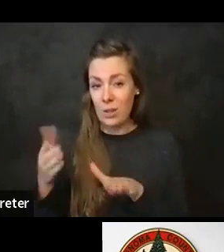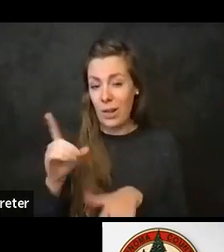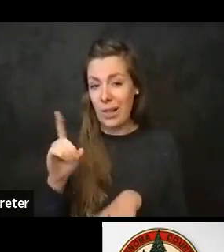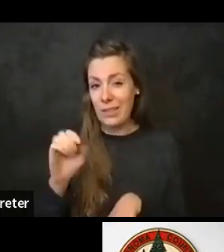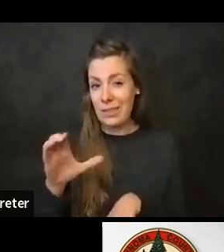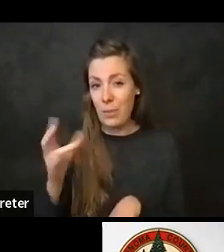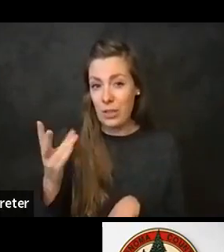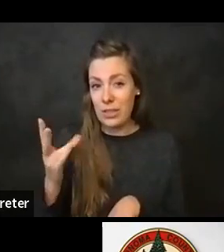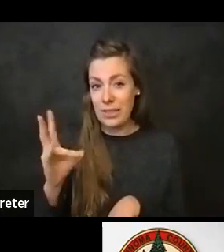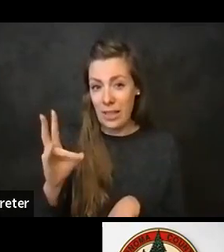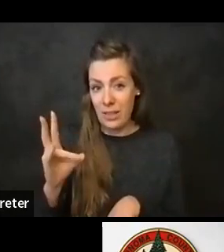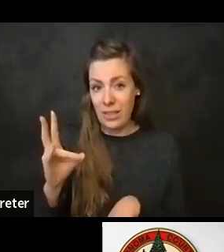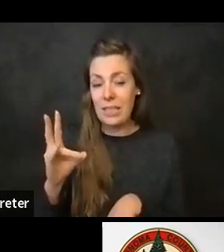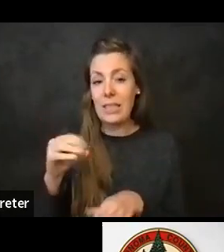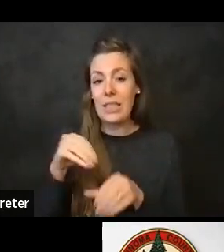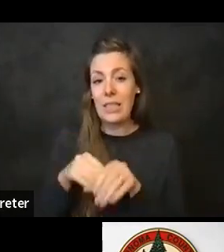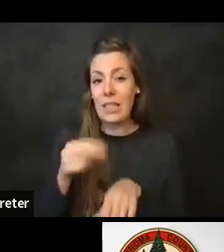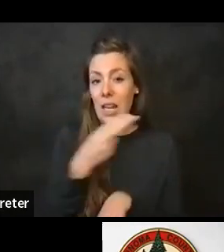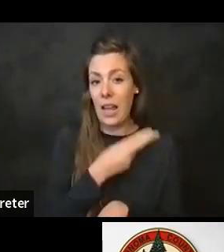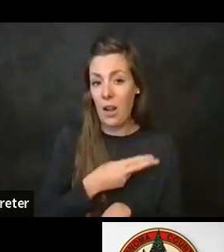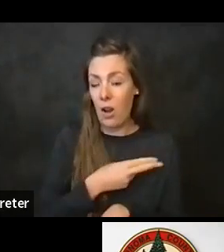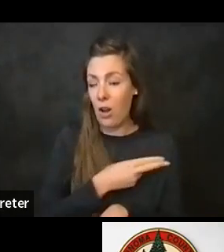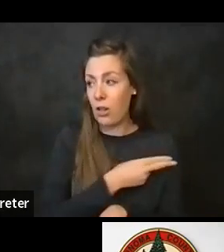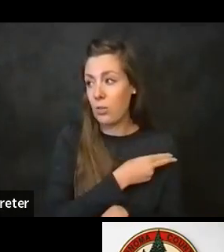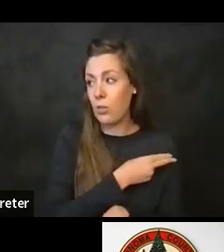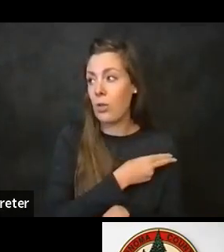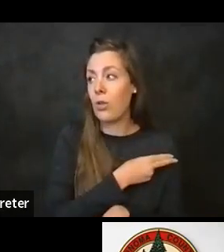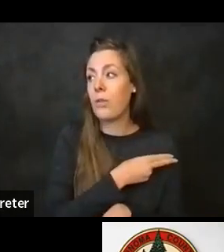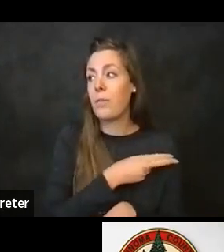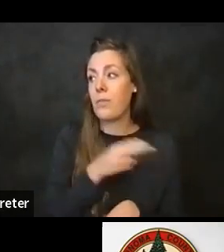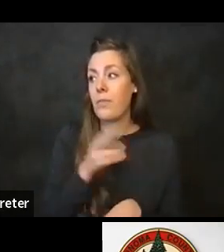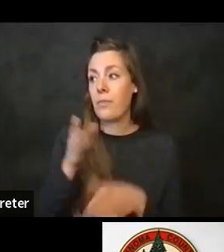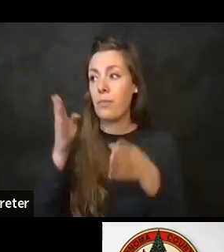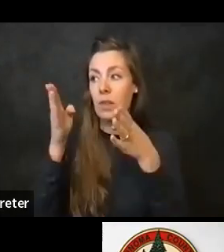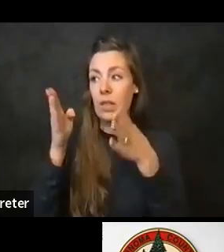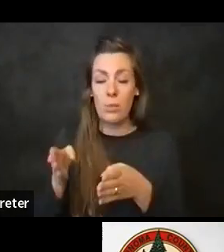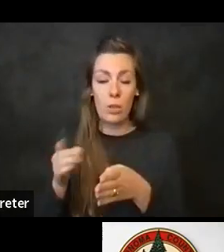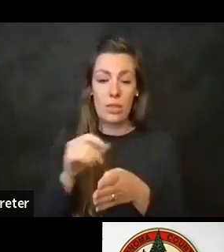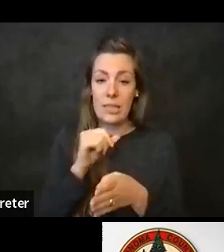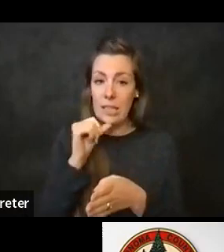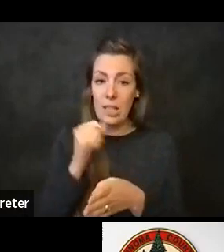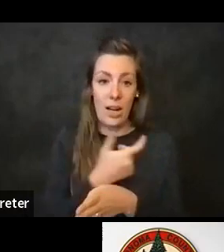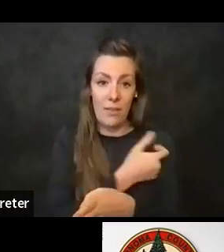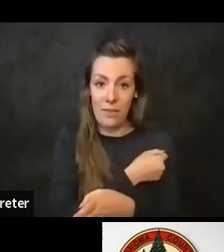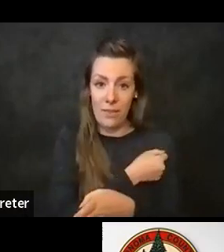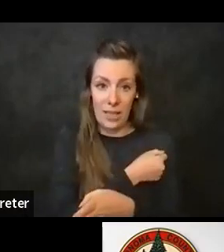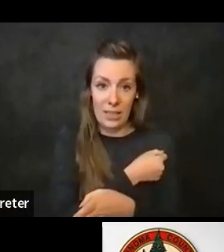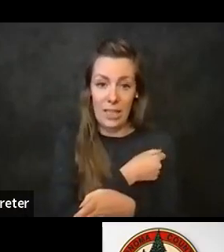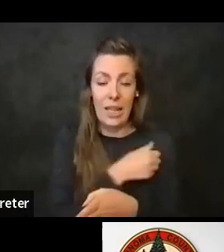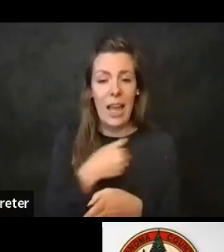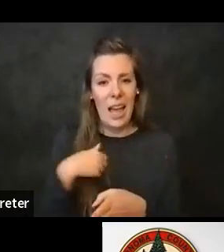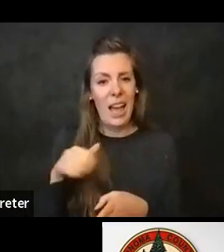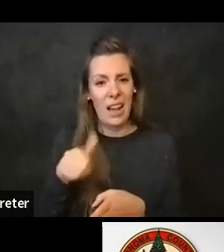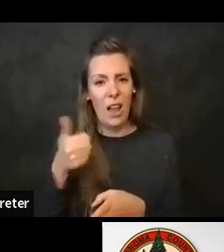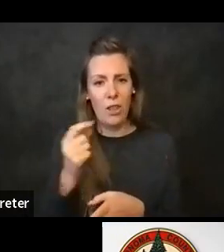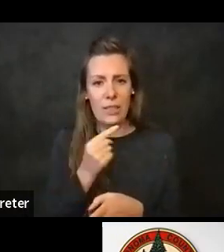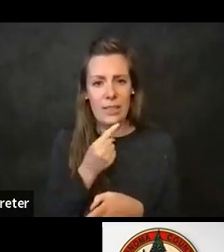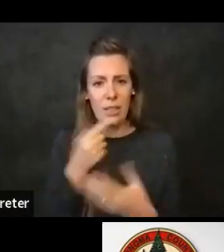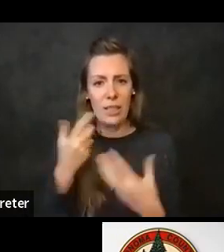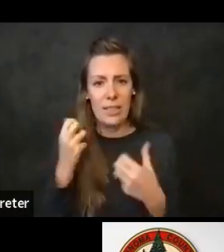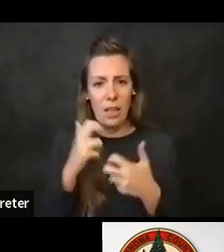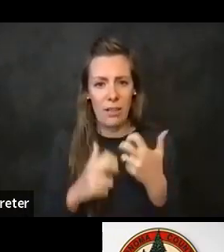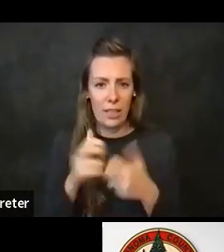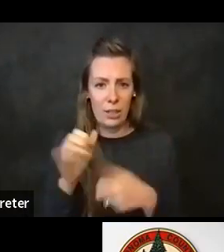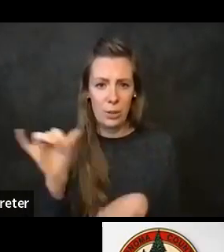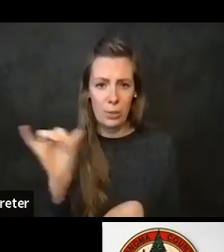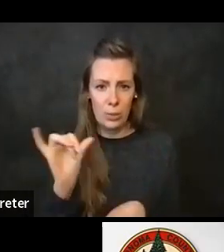17th in a hospital. This individual was unvaccinated and had underlying health conditions. So this